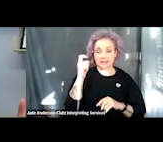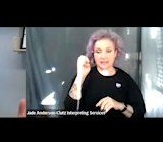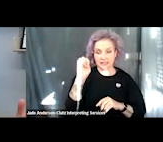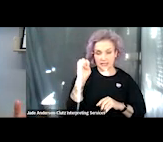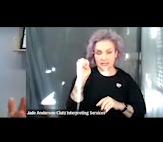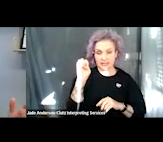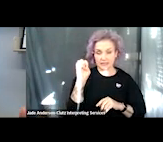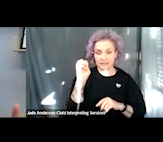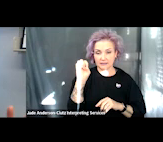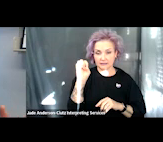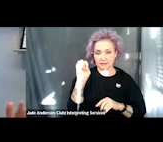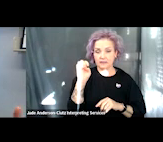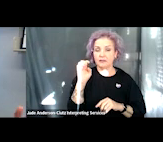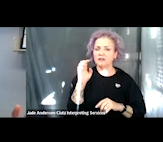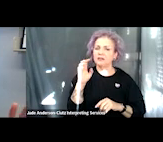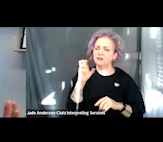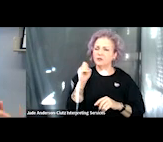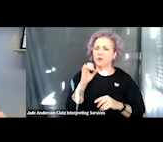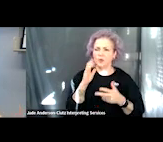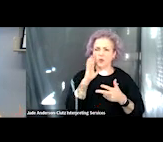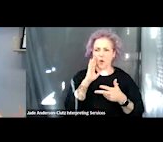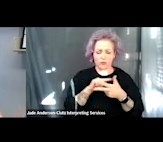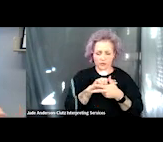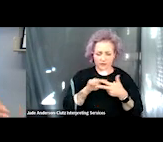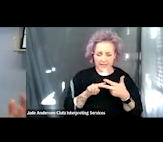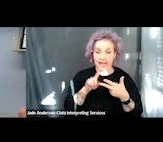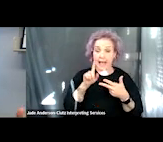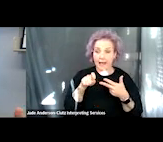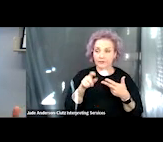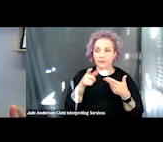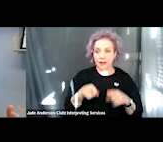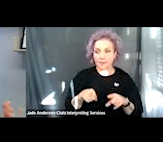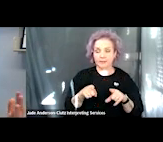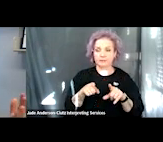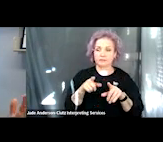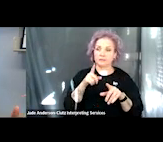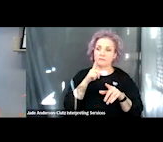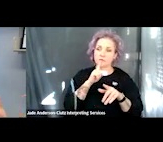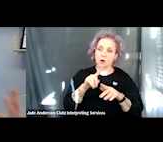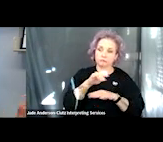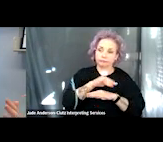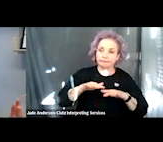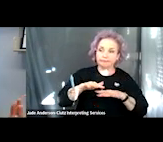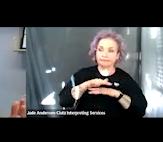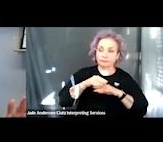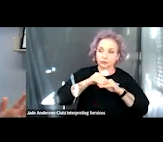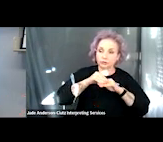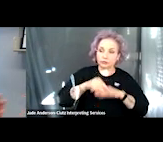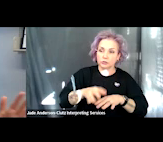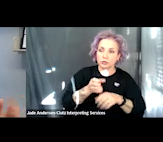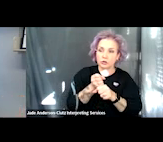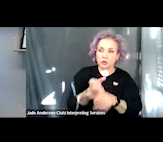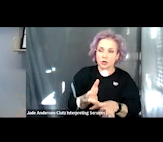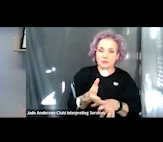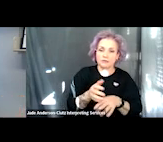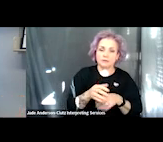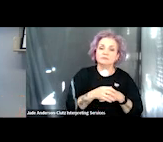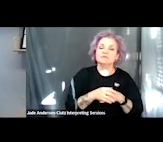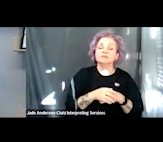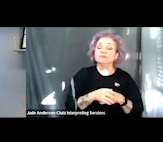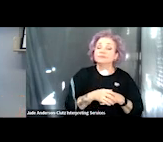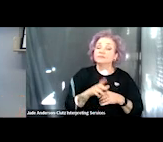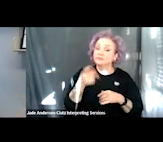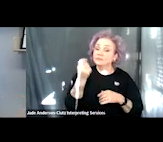inflammation. So individuals with these disorders actually have more inflammation in general in their